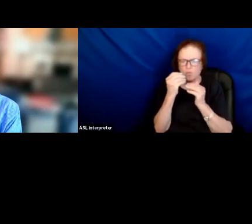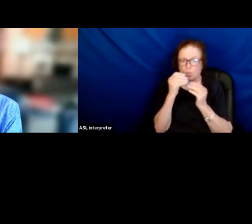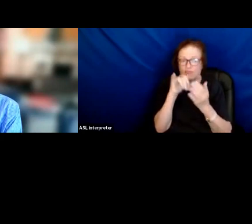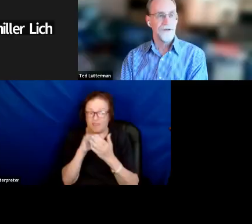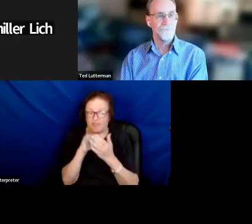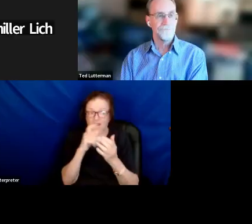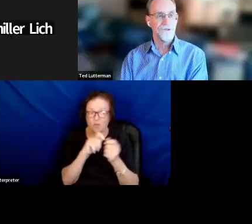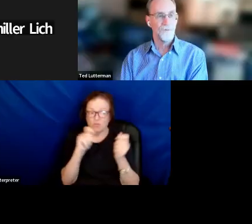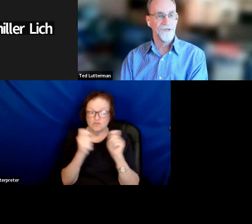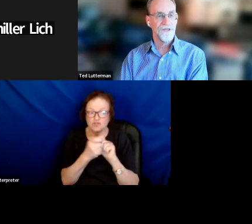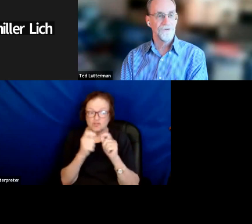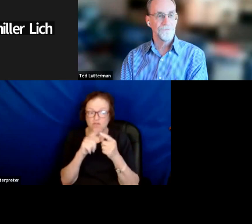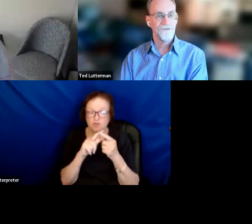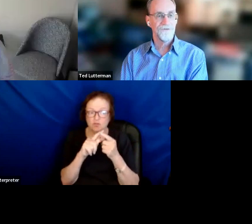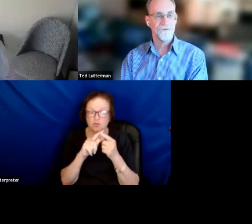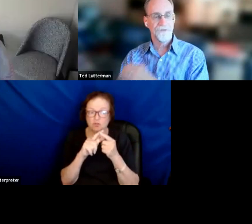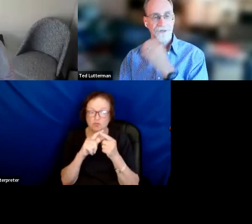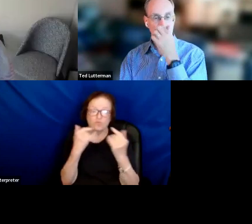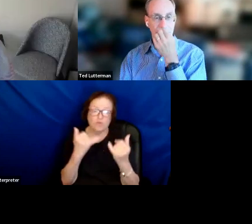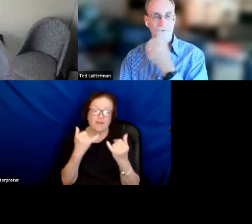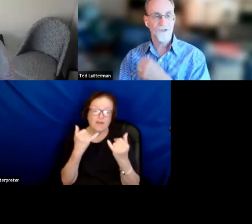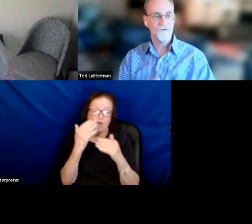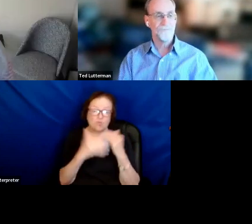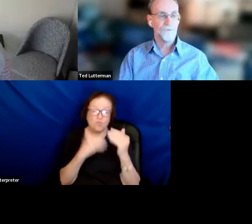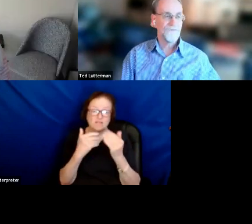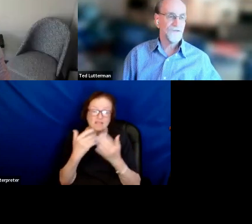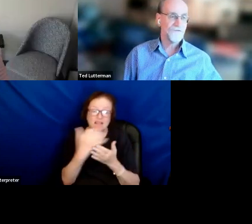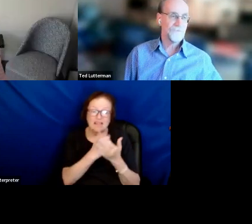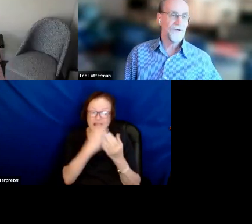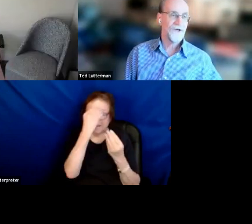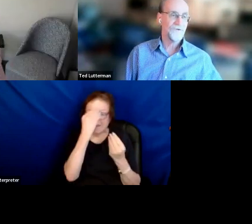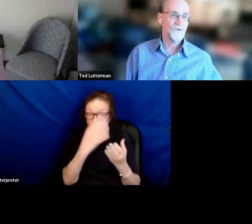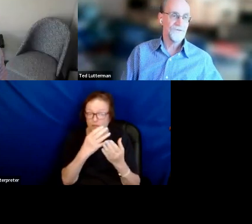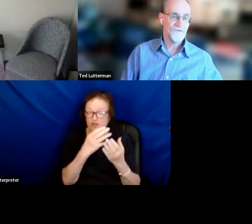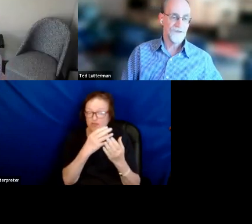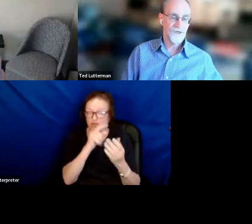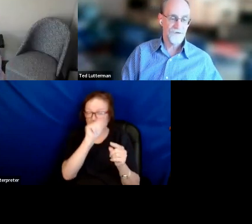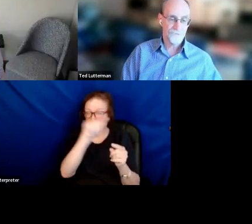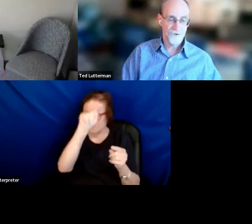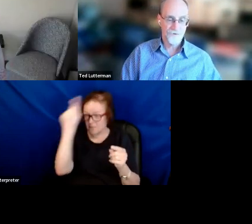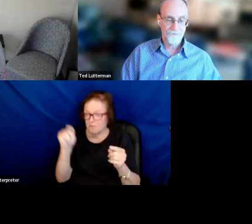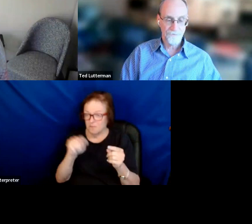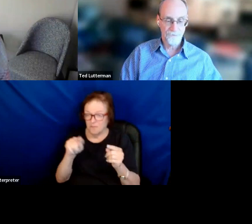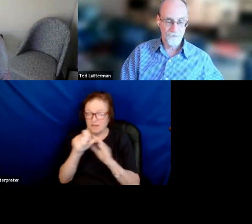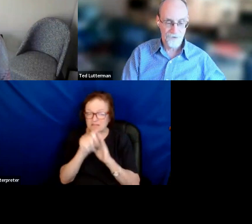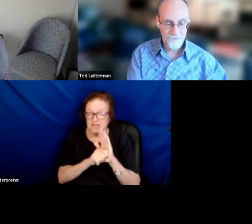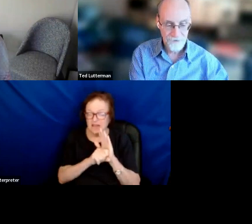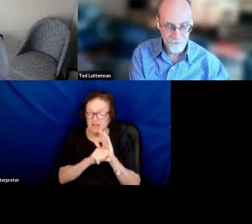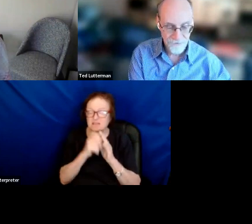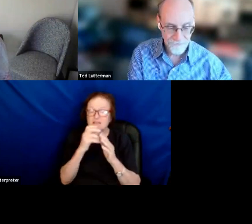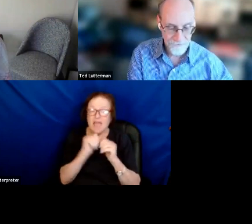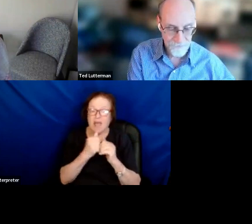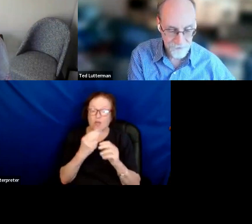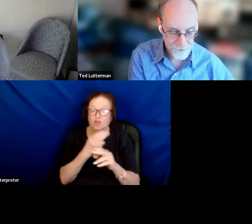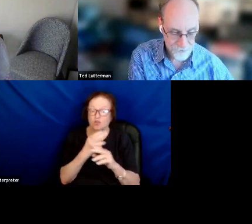to, we're right now in the process of collecting some information from states about how they're using state hospitals. We're